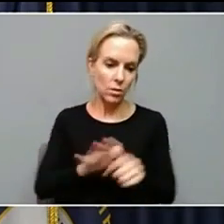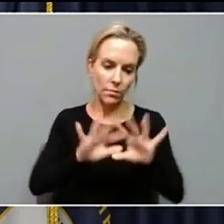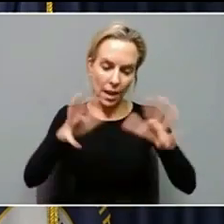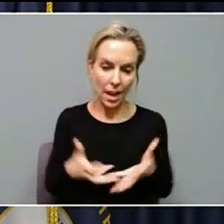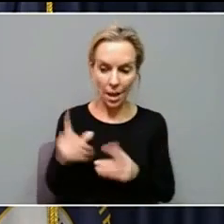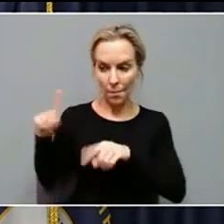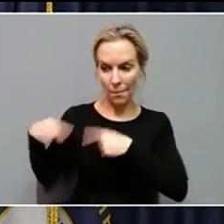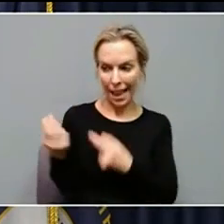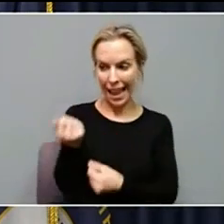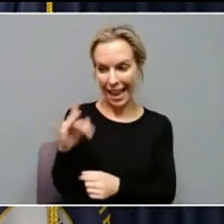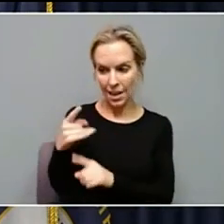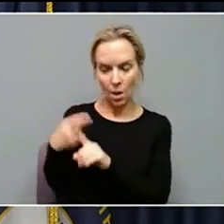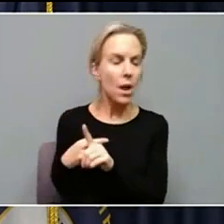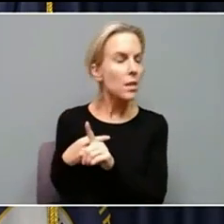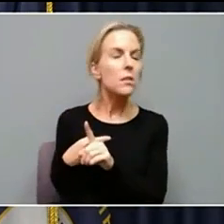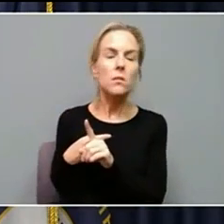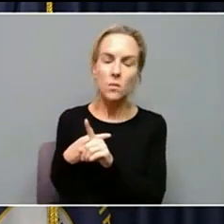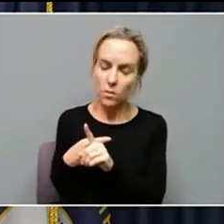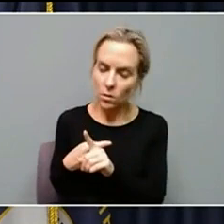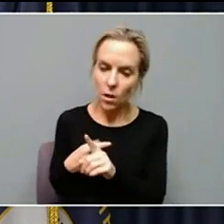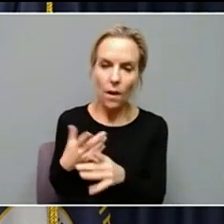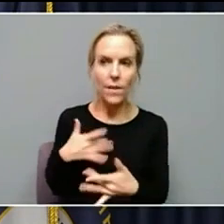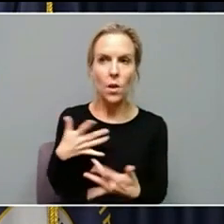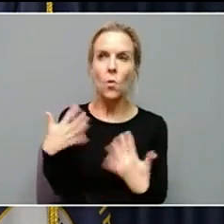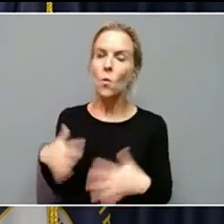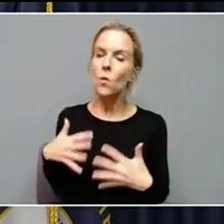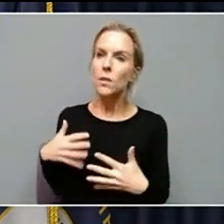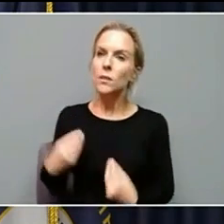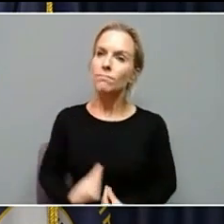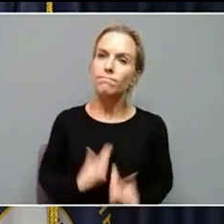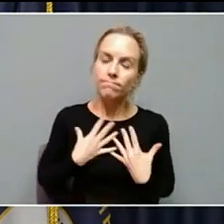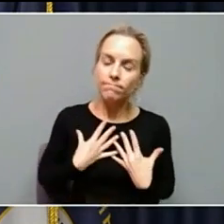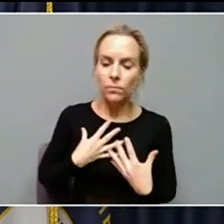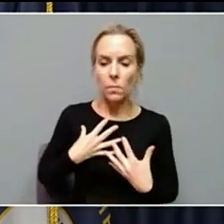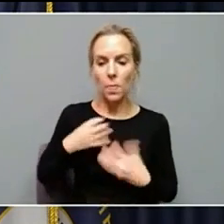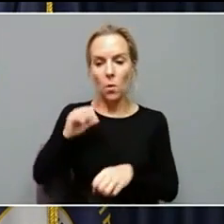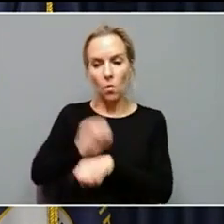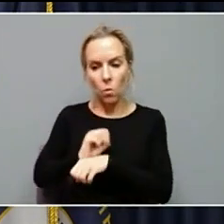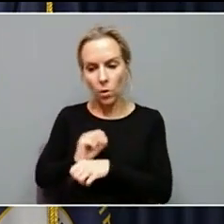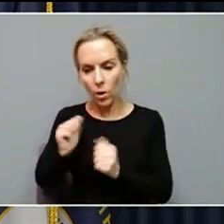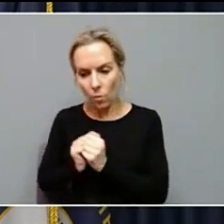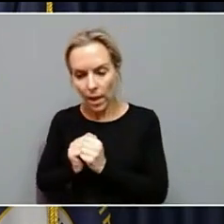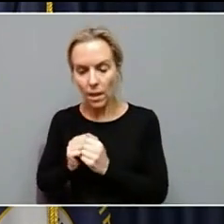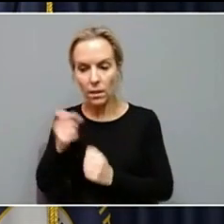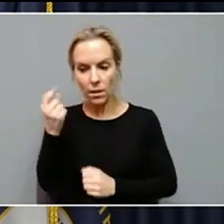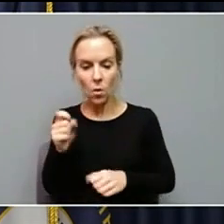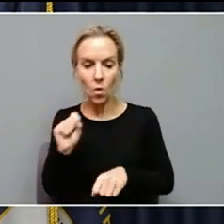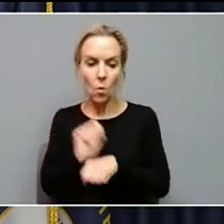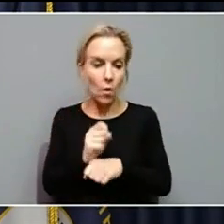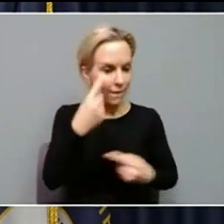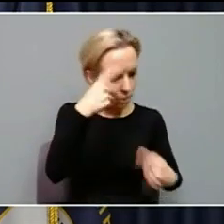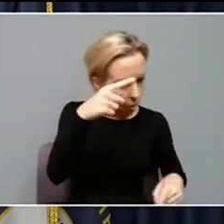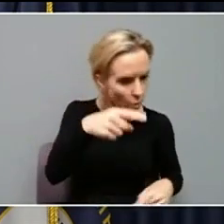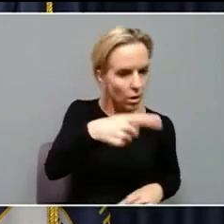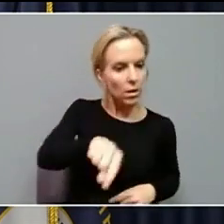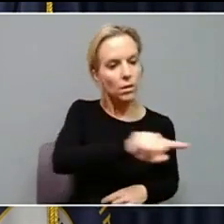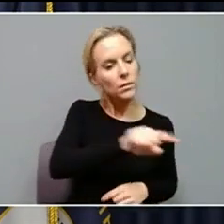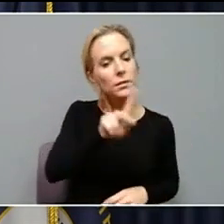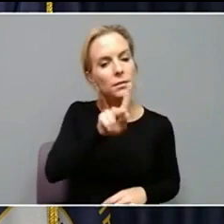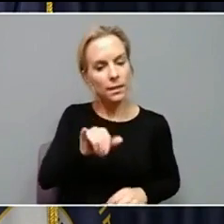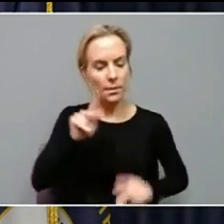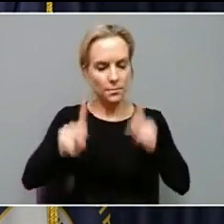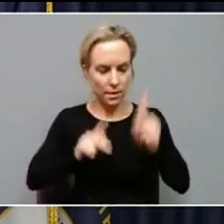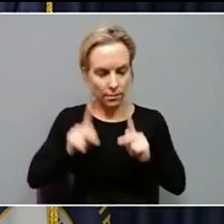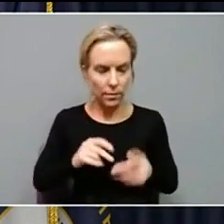have been particularly rewarding working with and for our fellow Kentuckians.